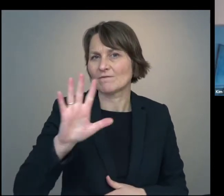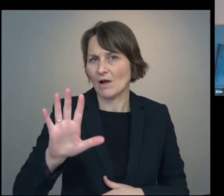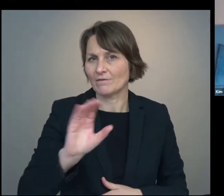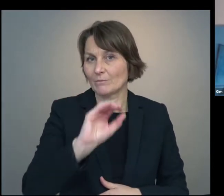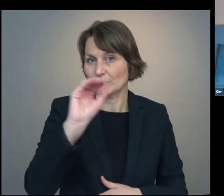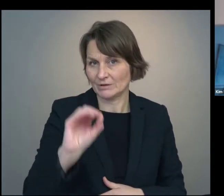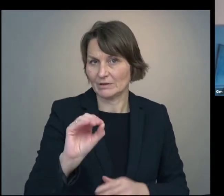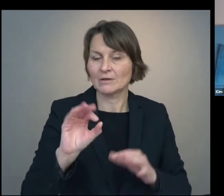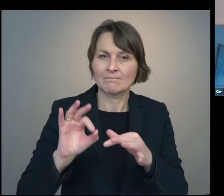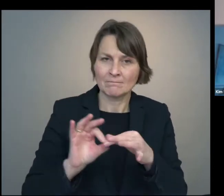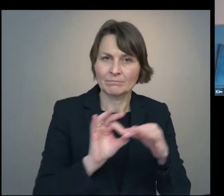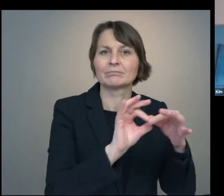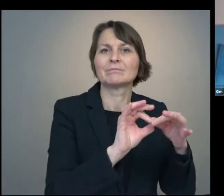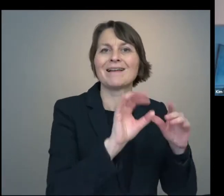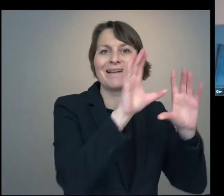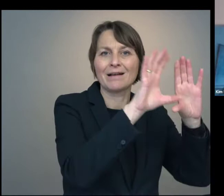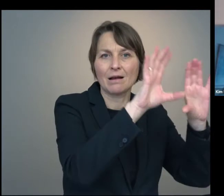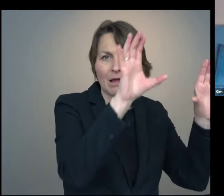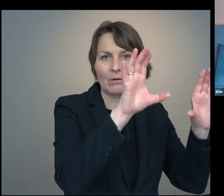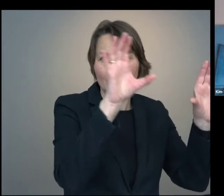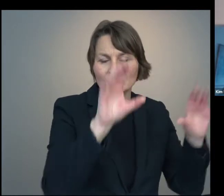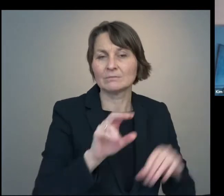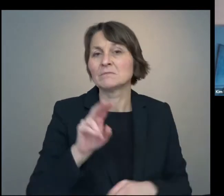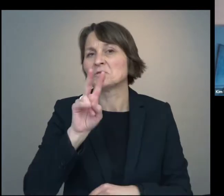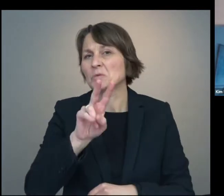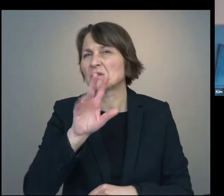45% is on cloud,